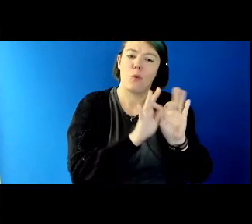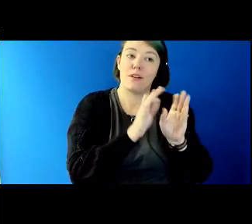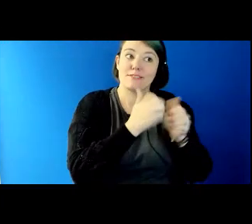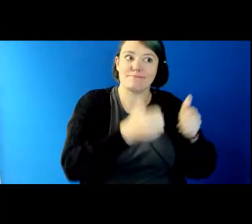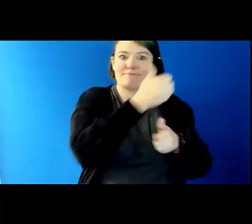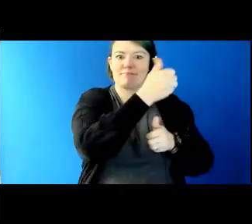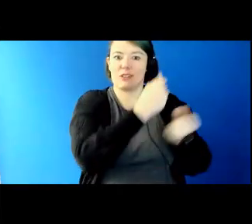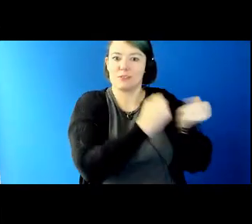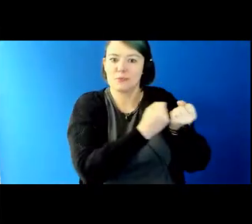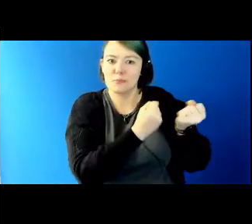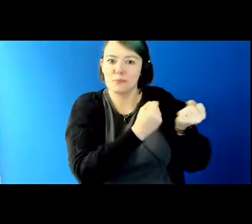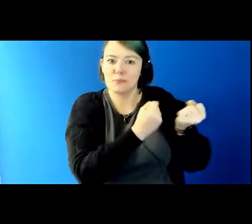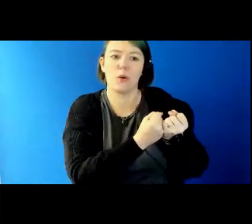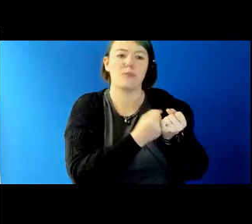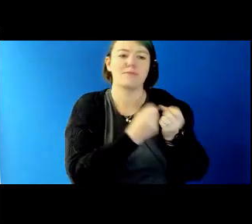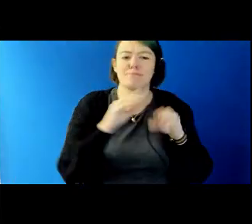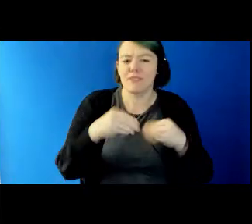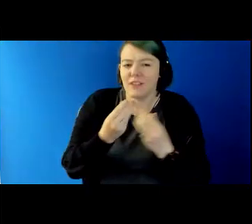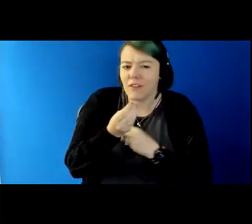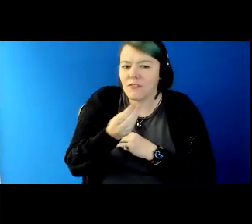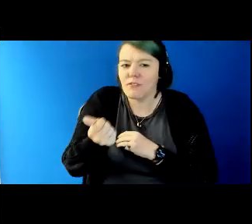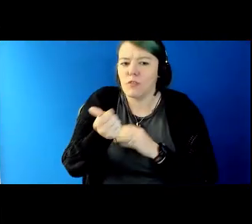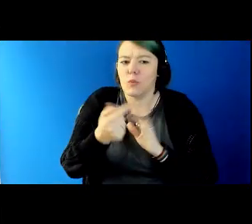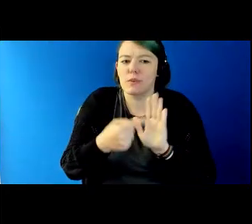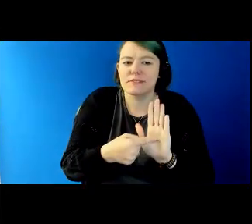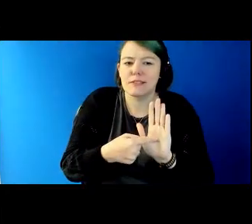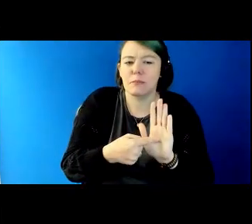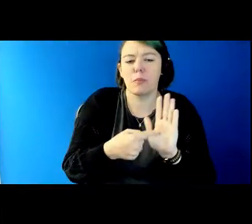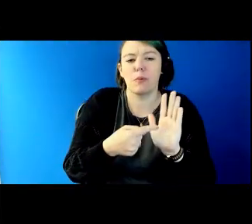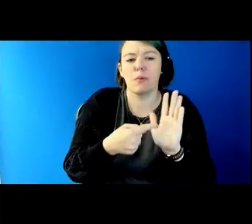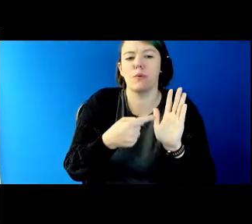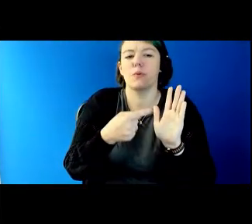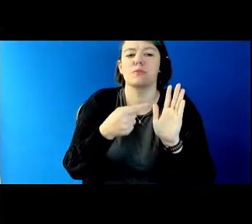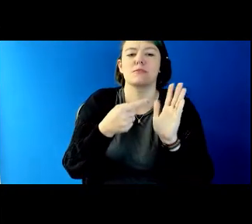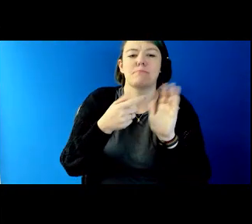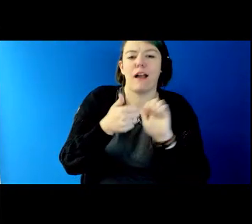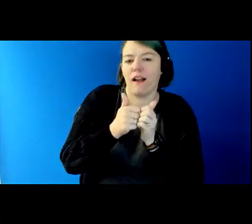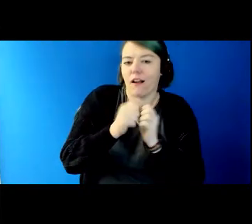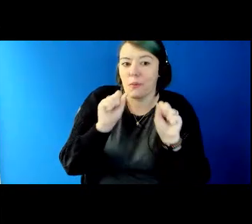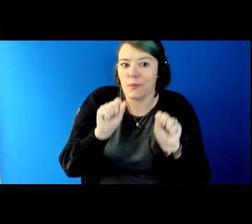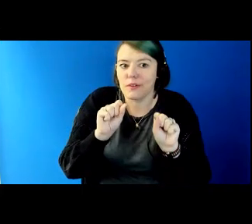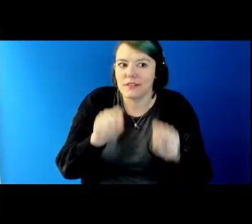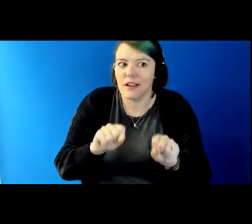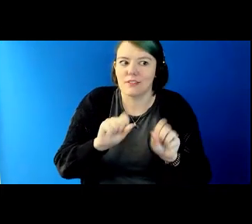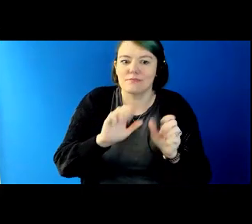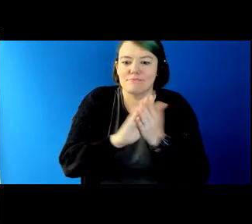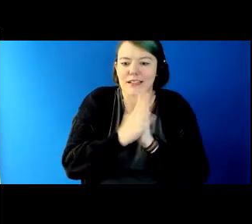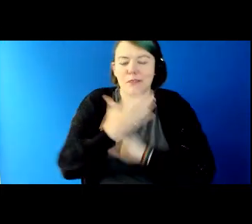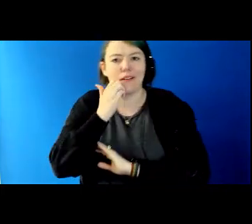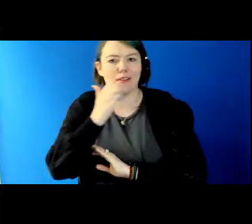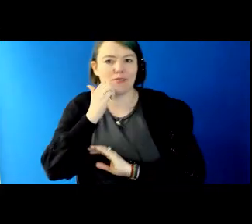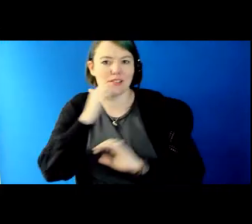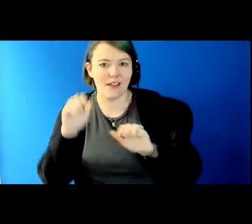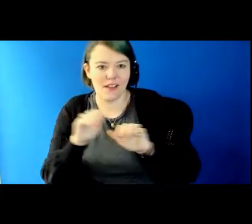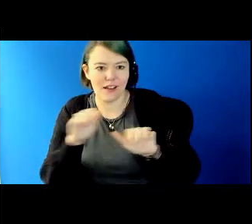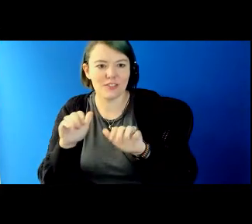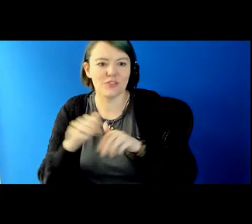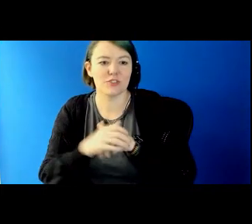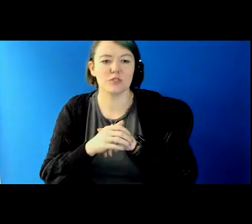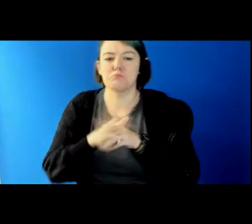like to ask a question, use that Q&A button at the top of your screen. So think about, what questions do you have